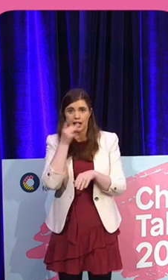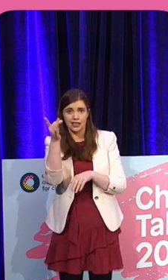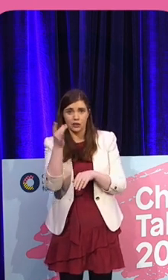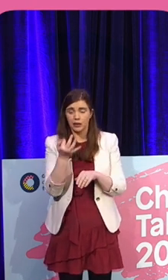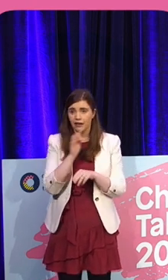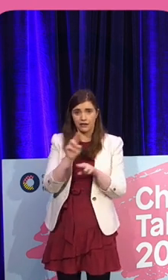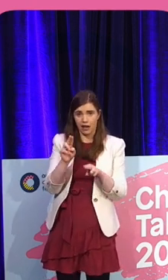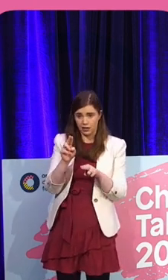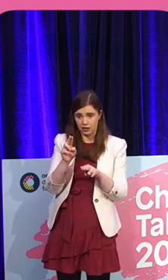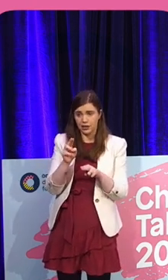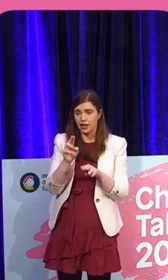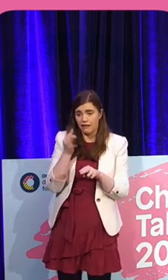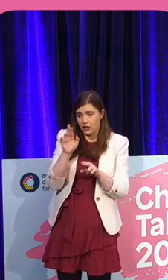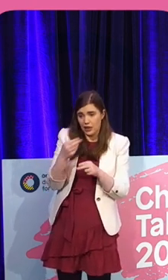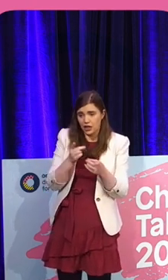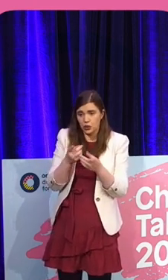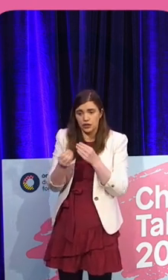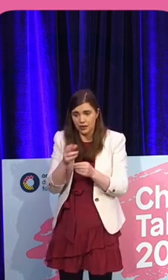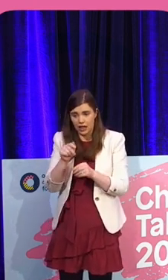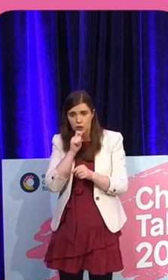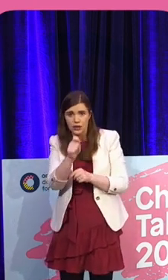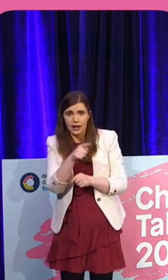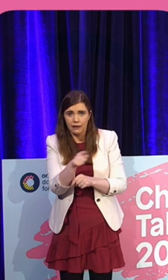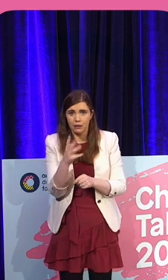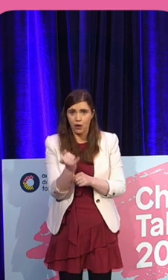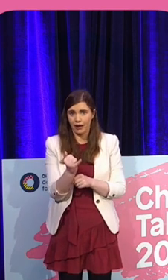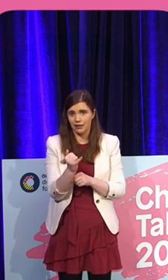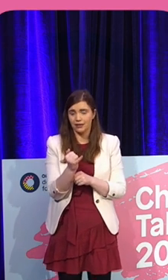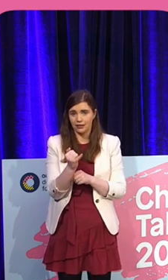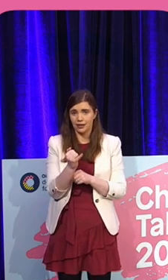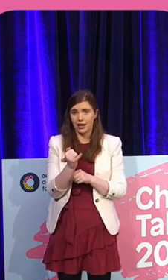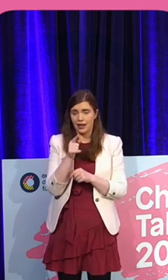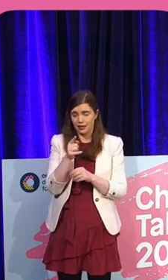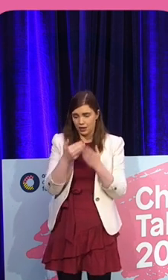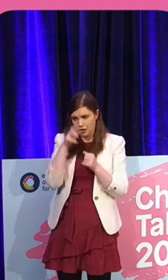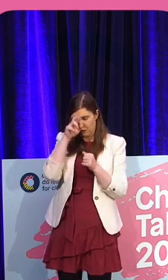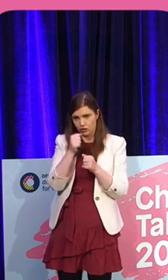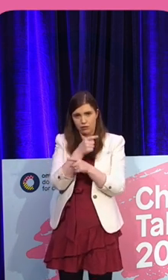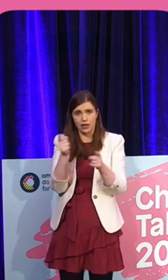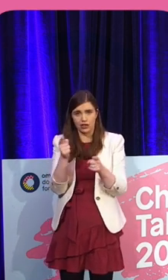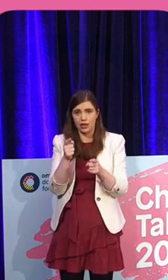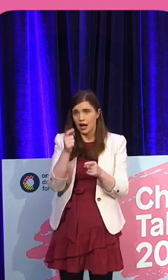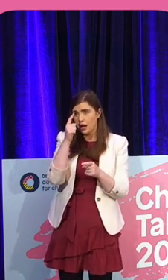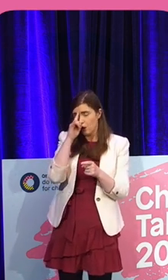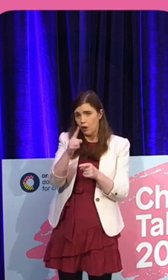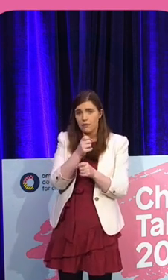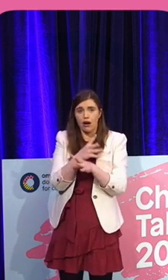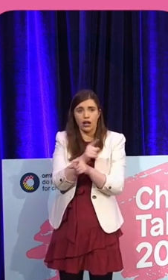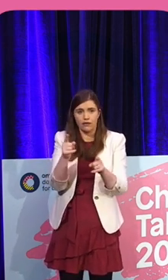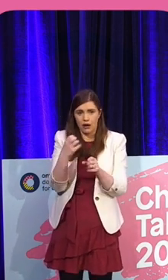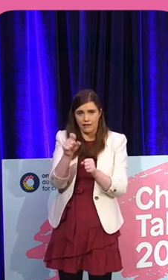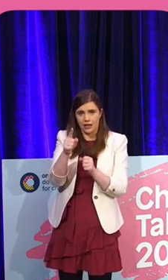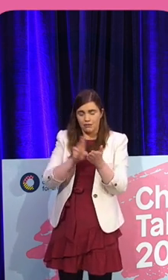can't do it, are you telling them why? That's what keeps me going. That's what reminds me of what I need to do. And that sparkling moment, I hope you all get plenty of them in your